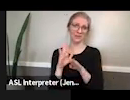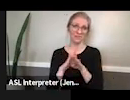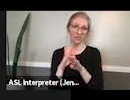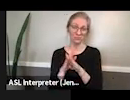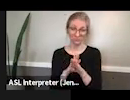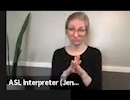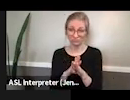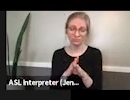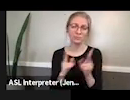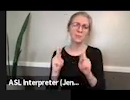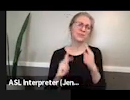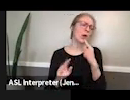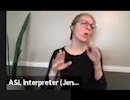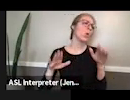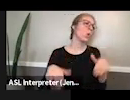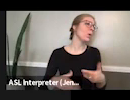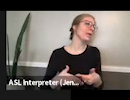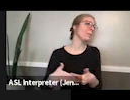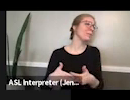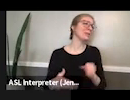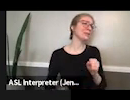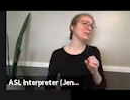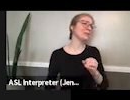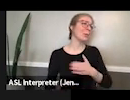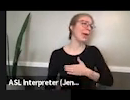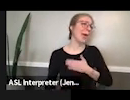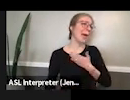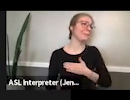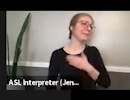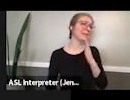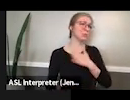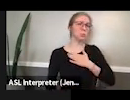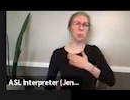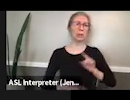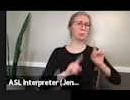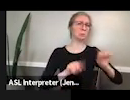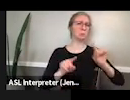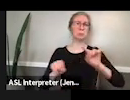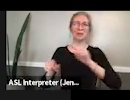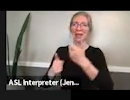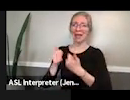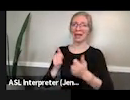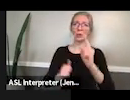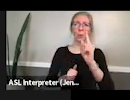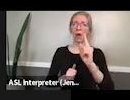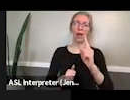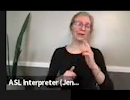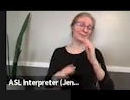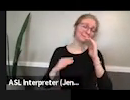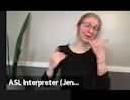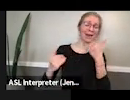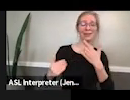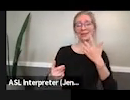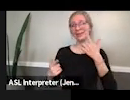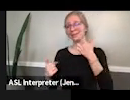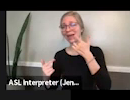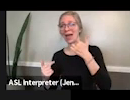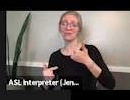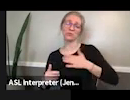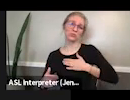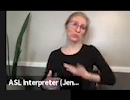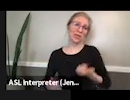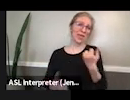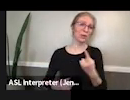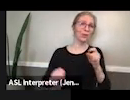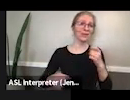people will say, oh, the baby's so happy, he'll just go to anybody and he smiles and laughs and he'll just let anybody hold him. And yeah, it's because